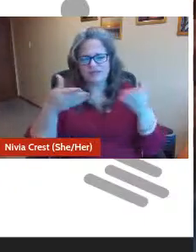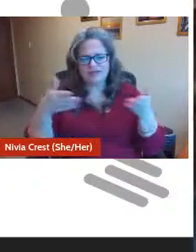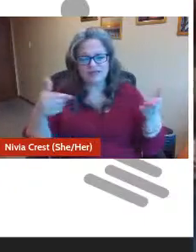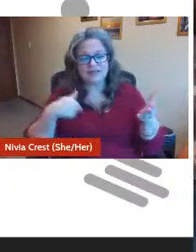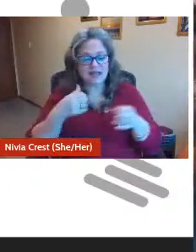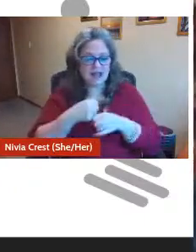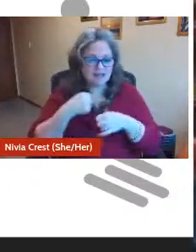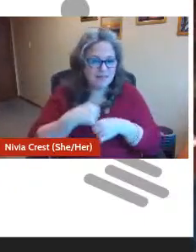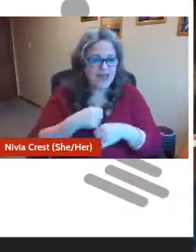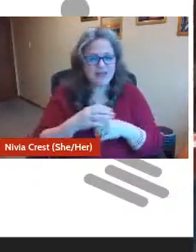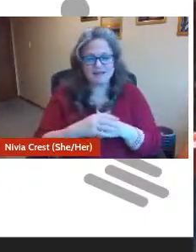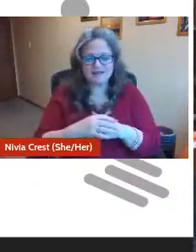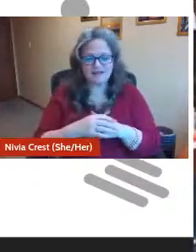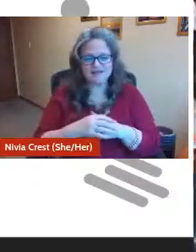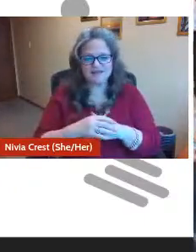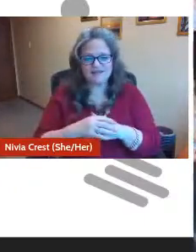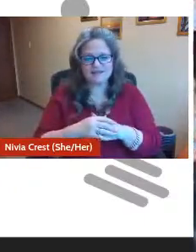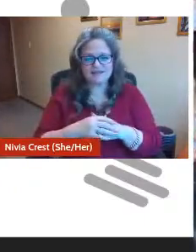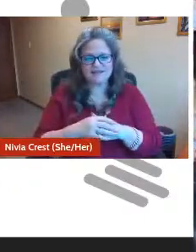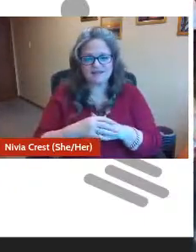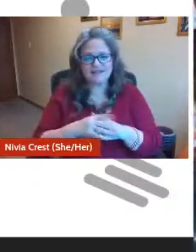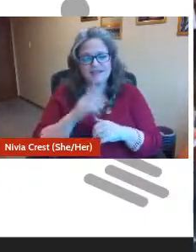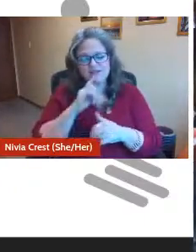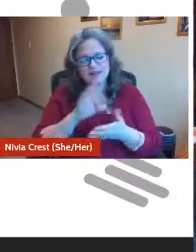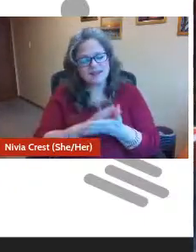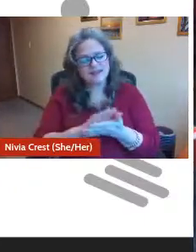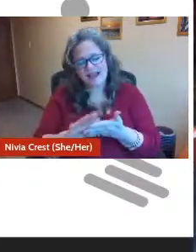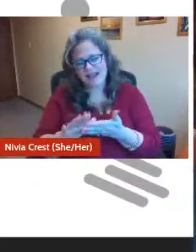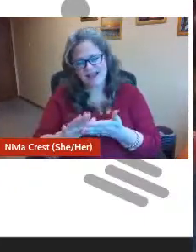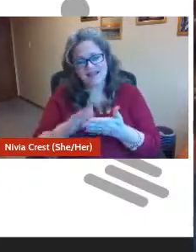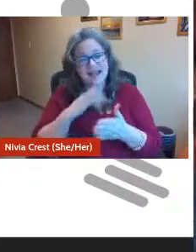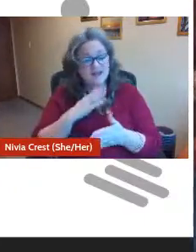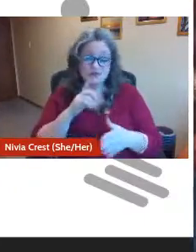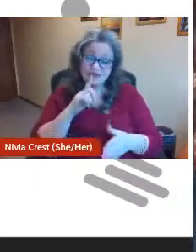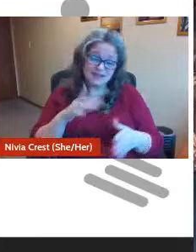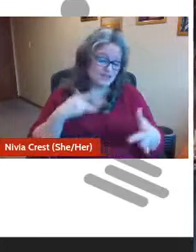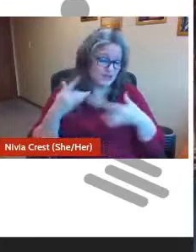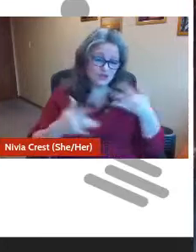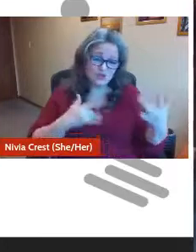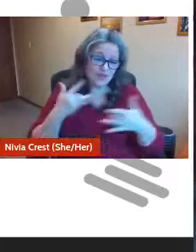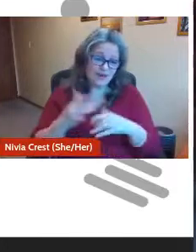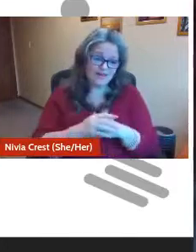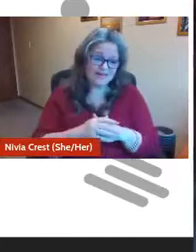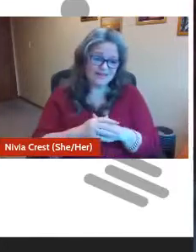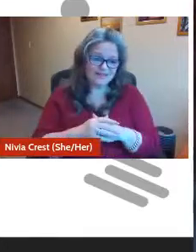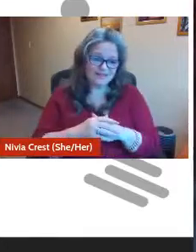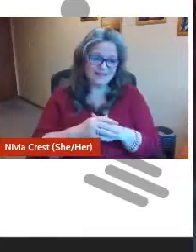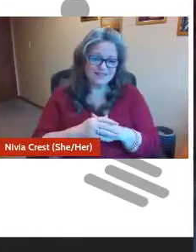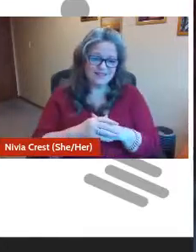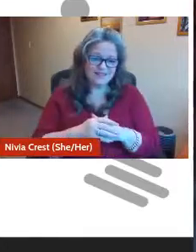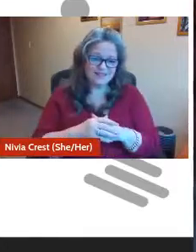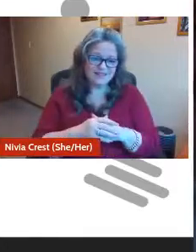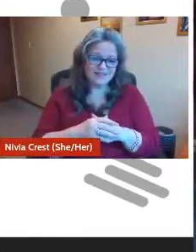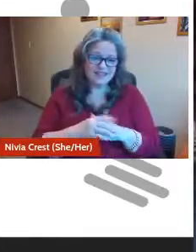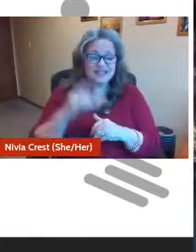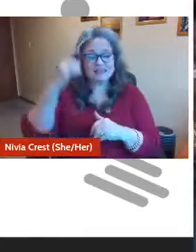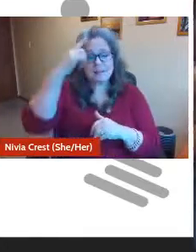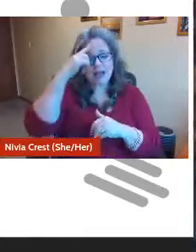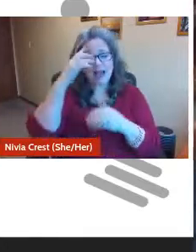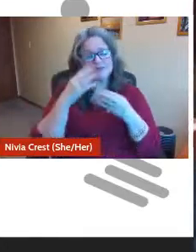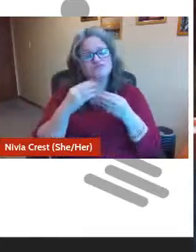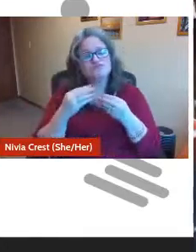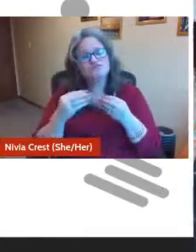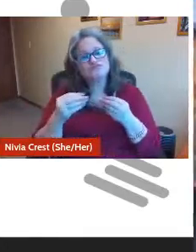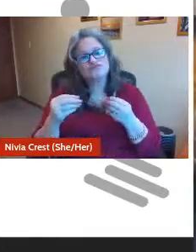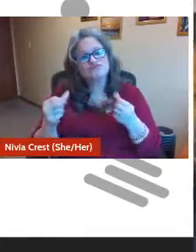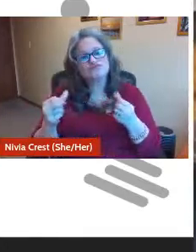also that is real nice. And it's a joy. You know, it's mind soothing. Yes. Same way that I could want